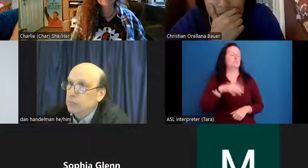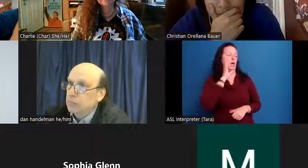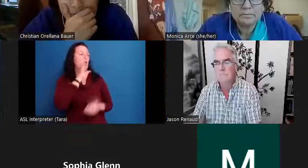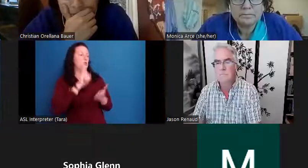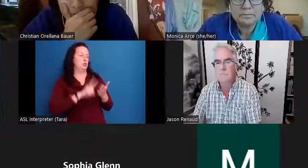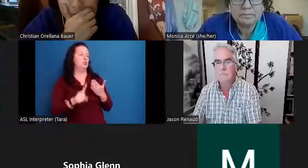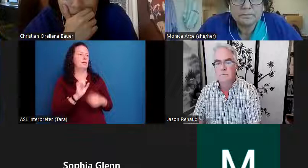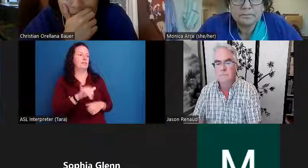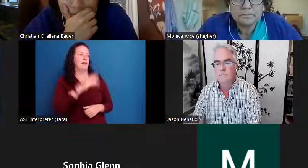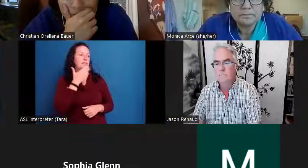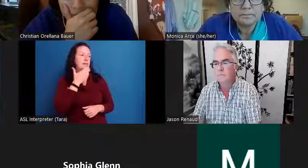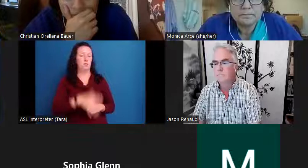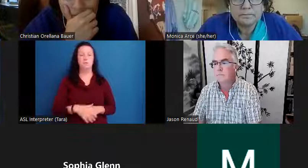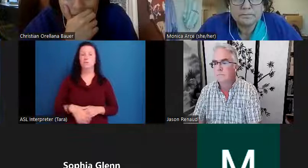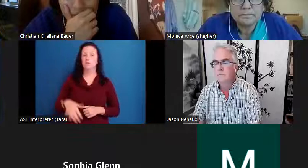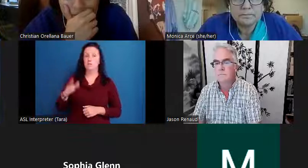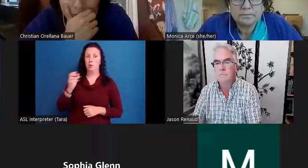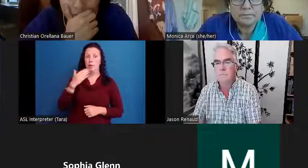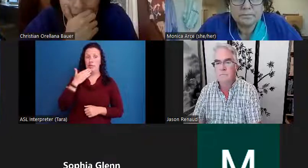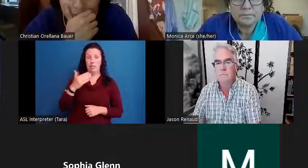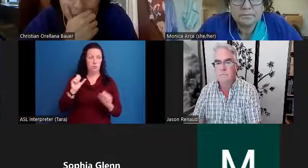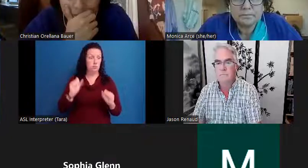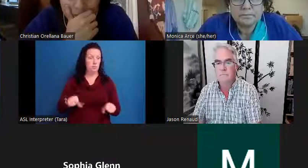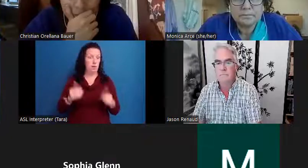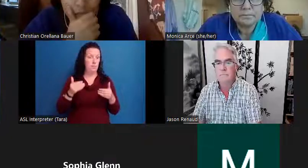Thank you. Can we move on?